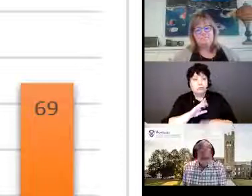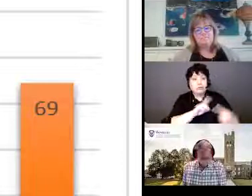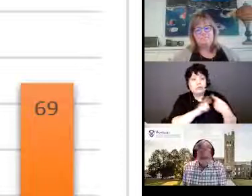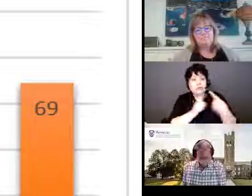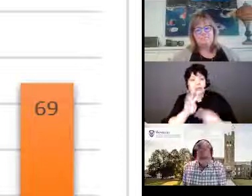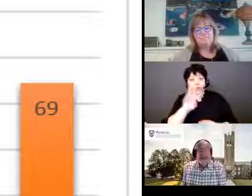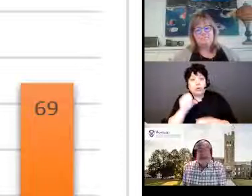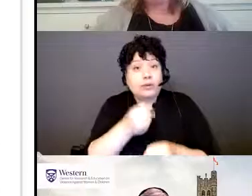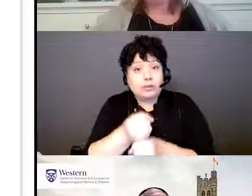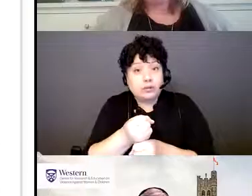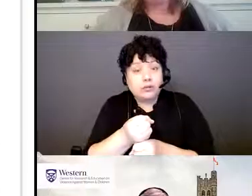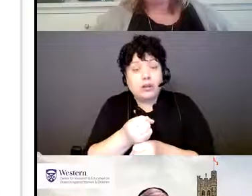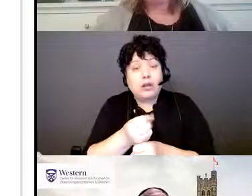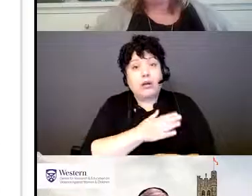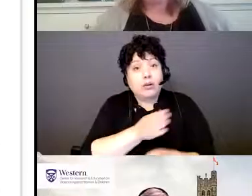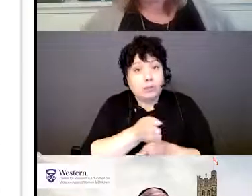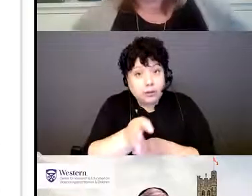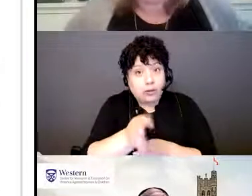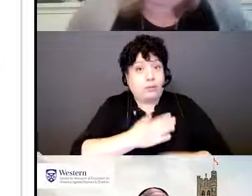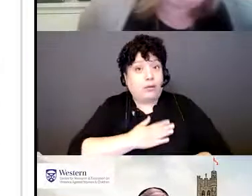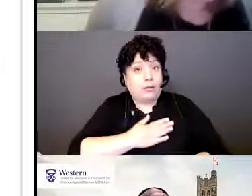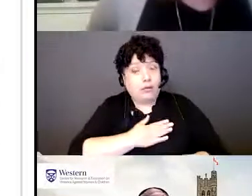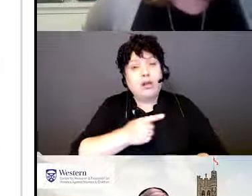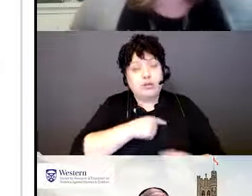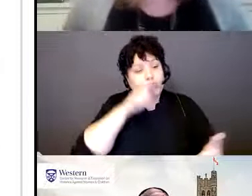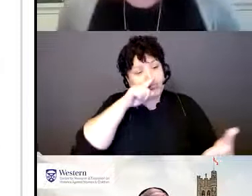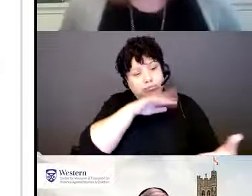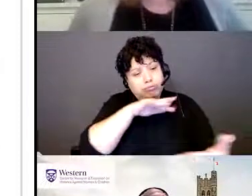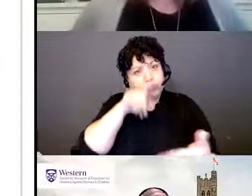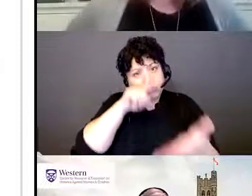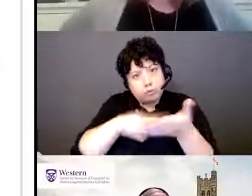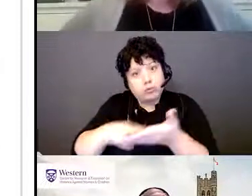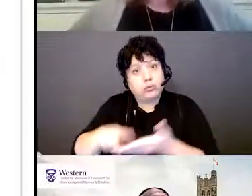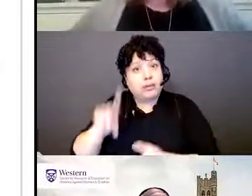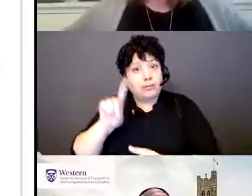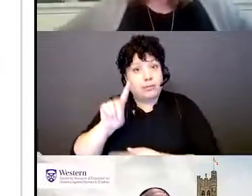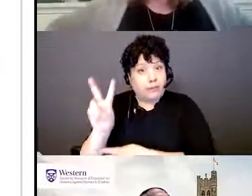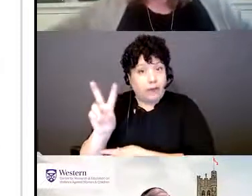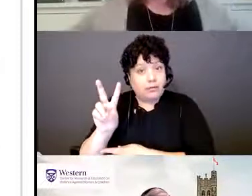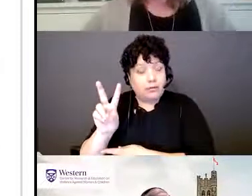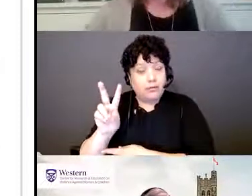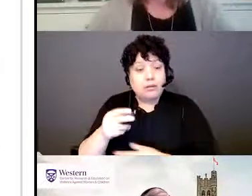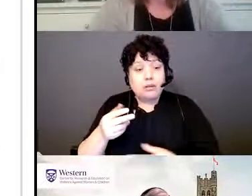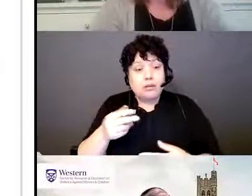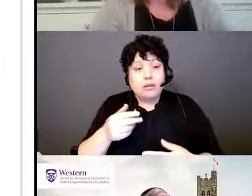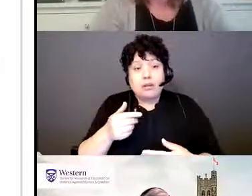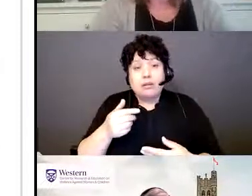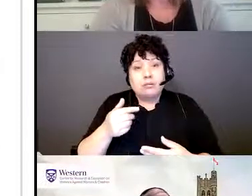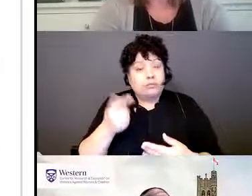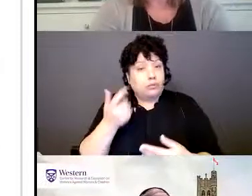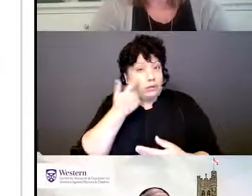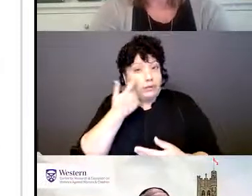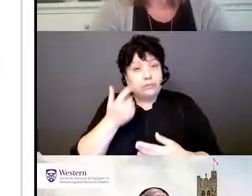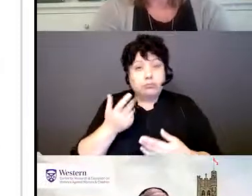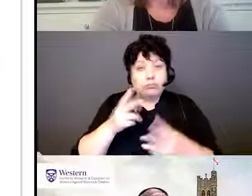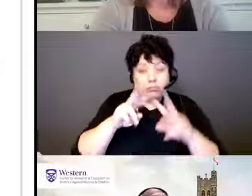years of my life, I've been studying domestic violence, and more recently looked in greater detail at the